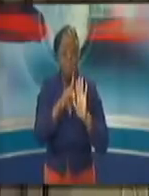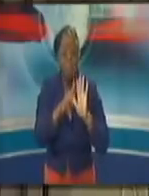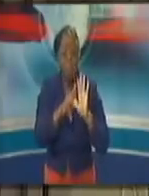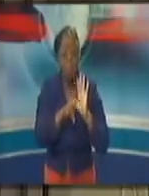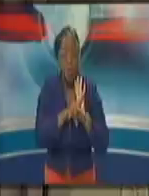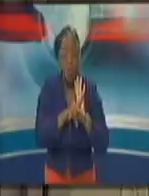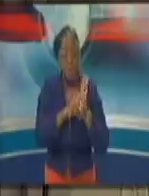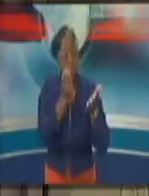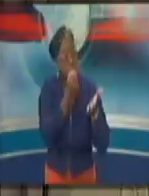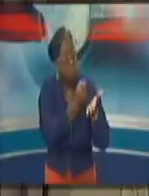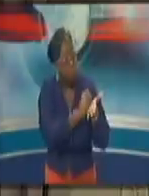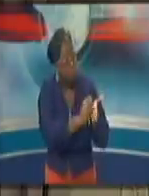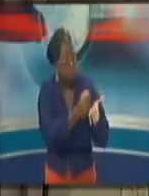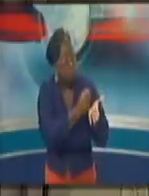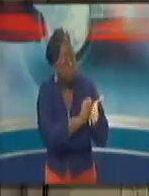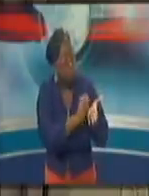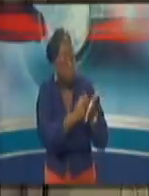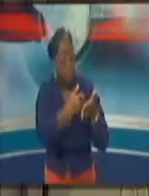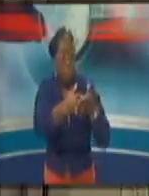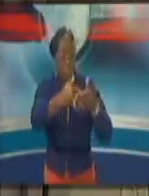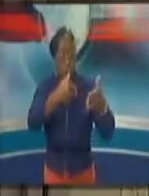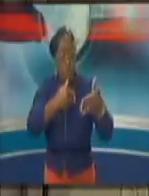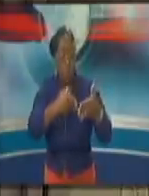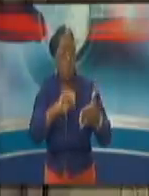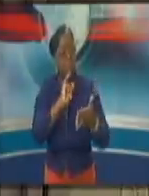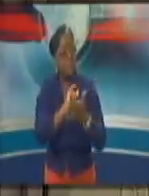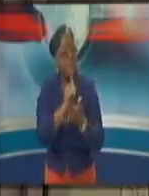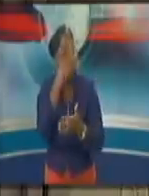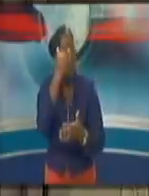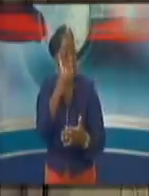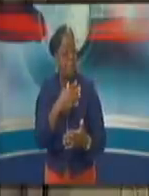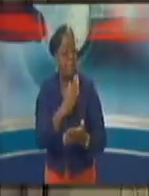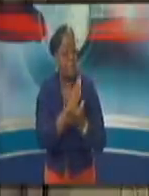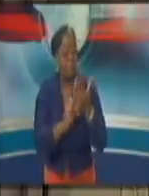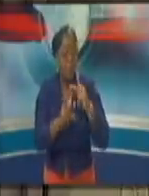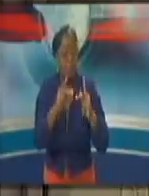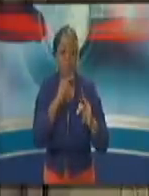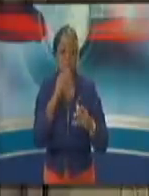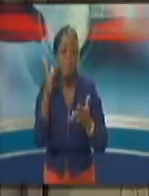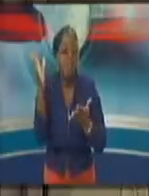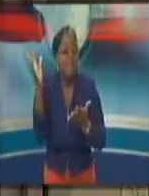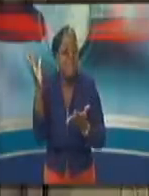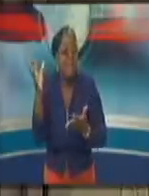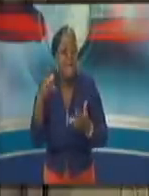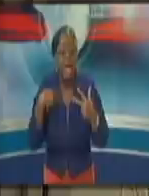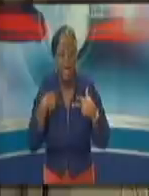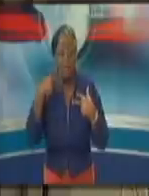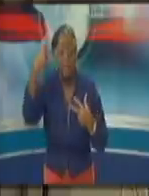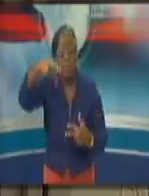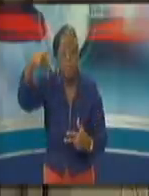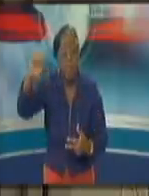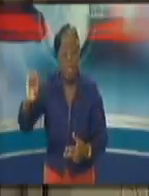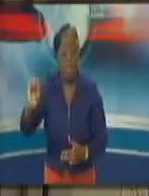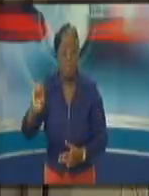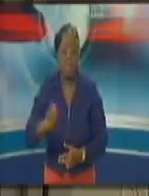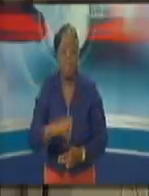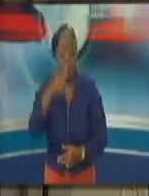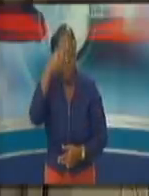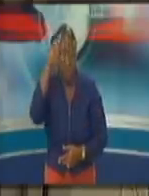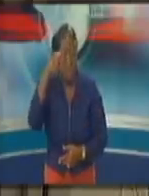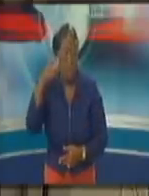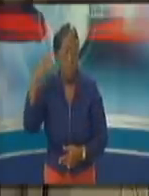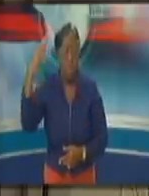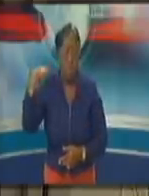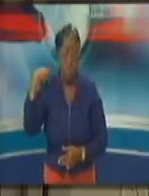ago. And what you are seeing is a response to the changed